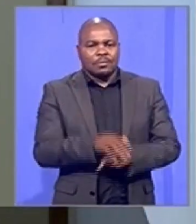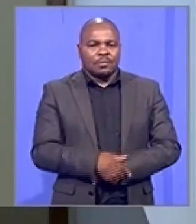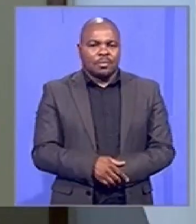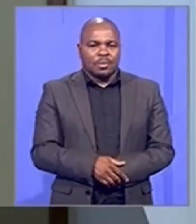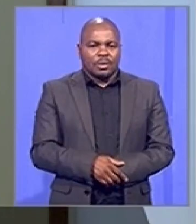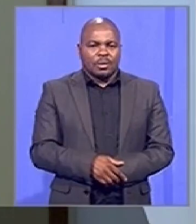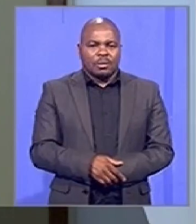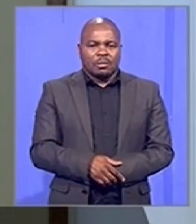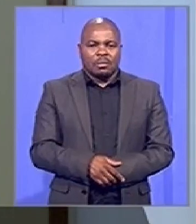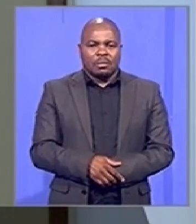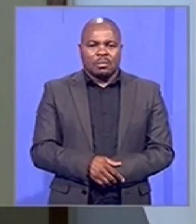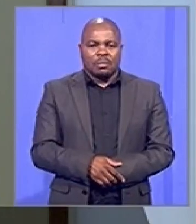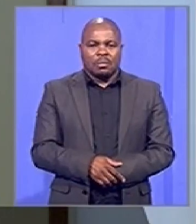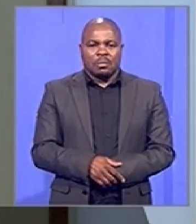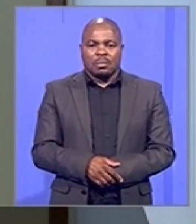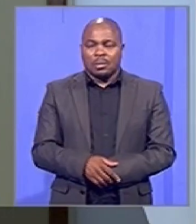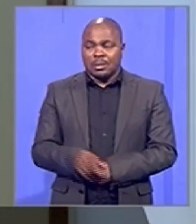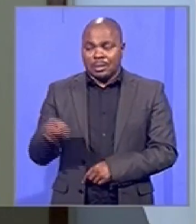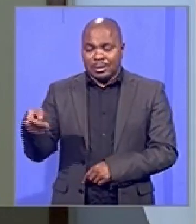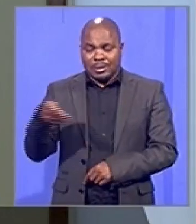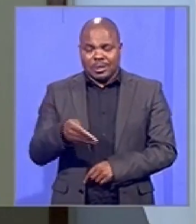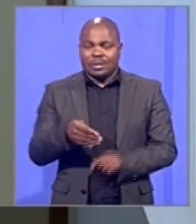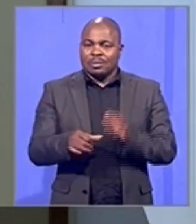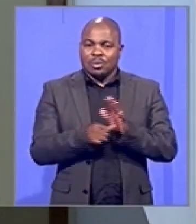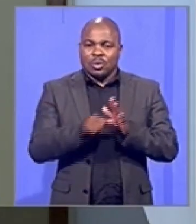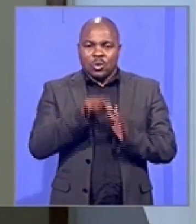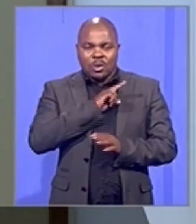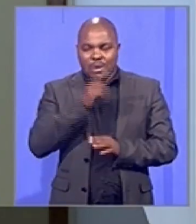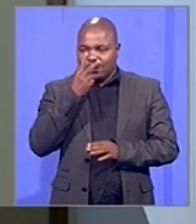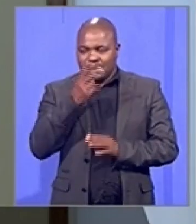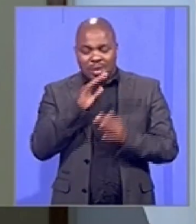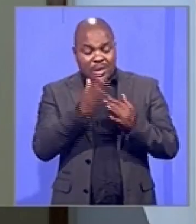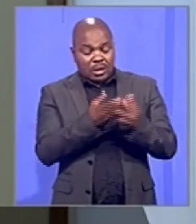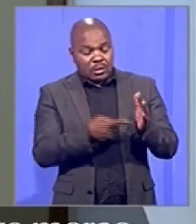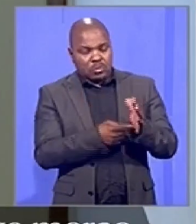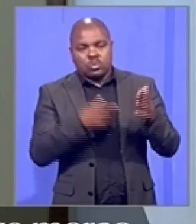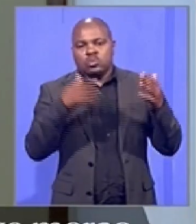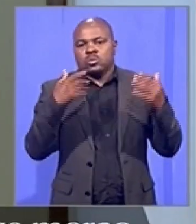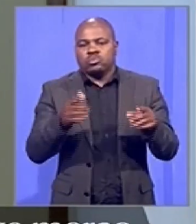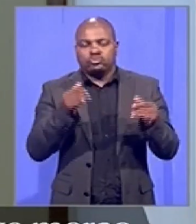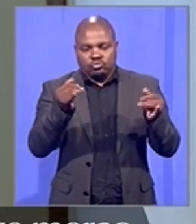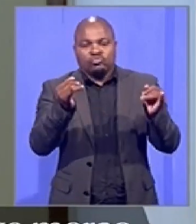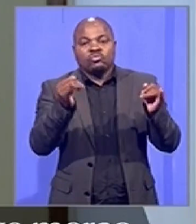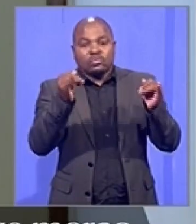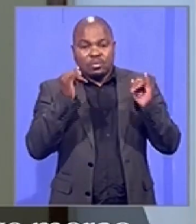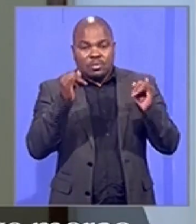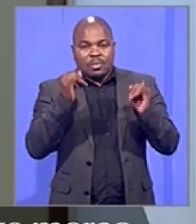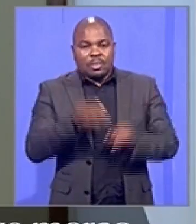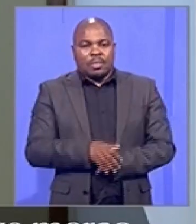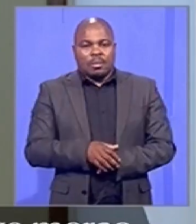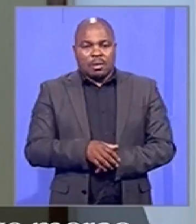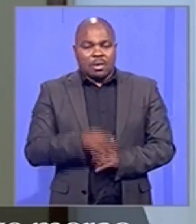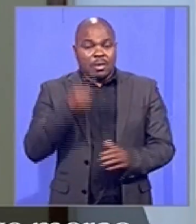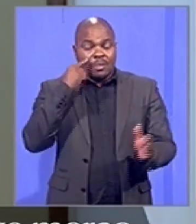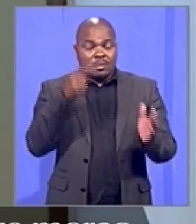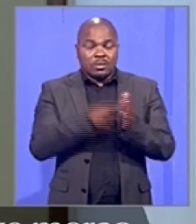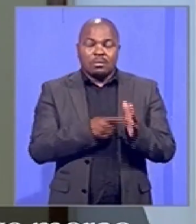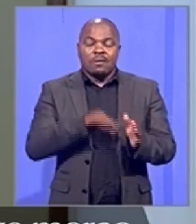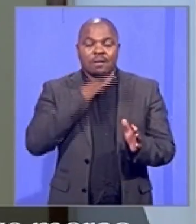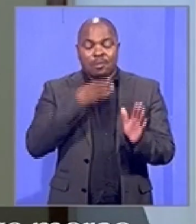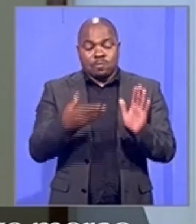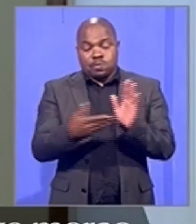accused is of high importance. Looking at the case that is facing is very, very serious worship, and we've got enough evidence that links